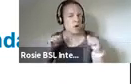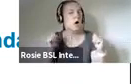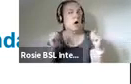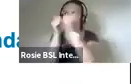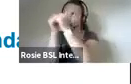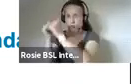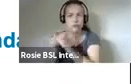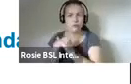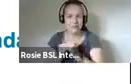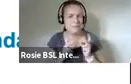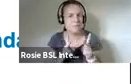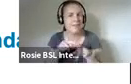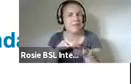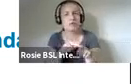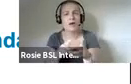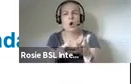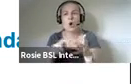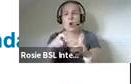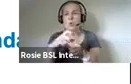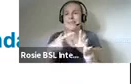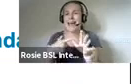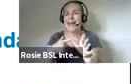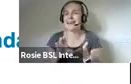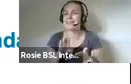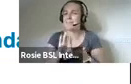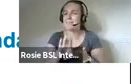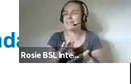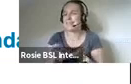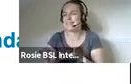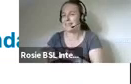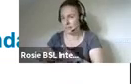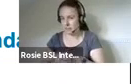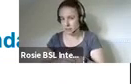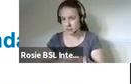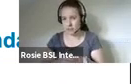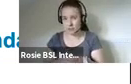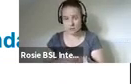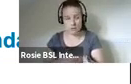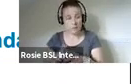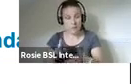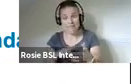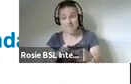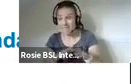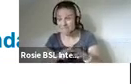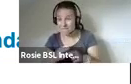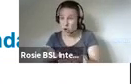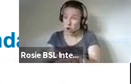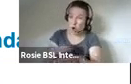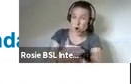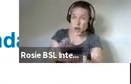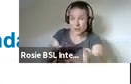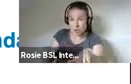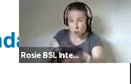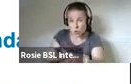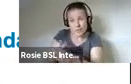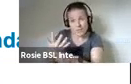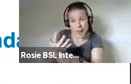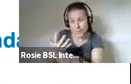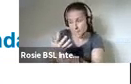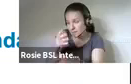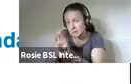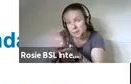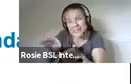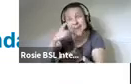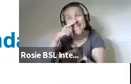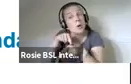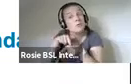spending. Because if you isolate the spending on early child development, it's easier to be able to track if there's